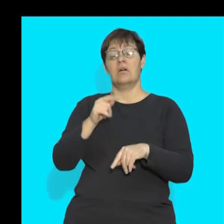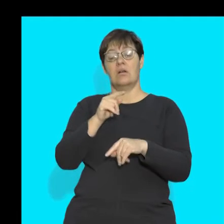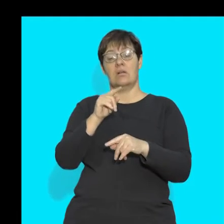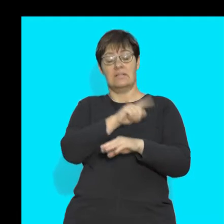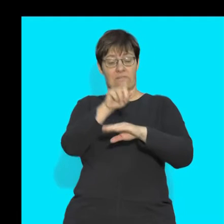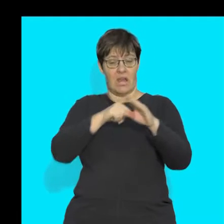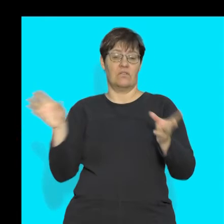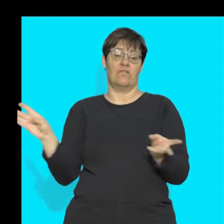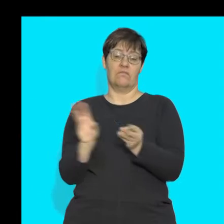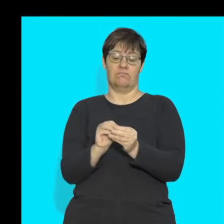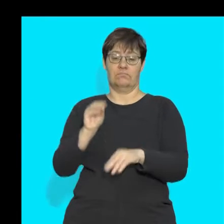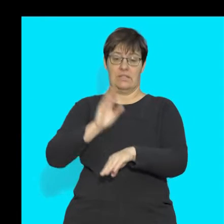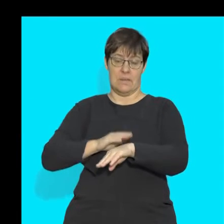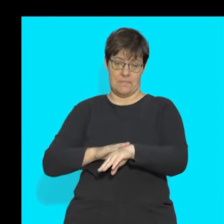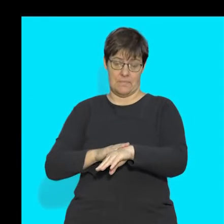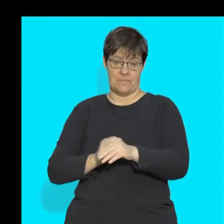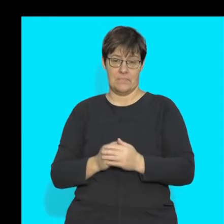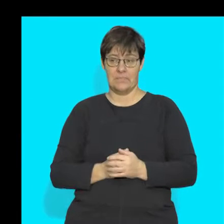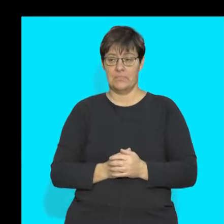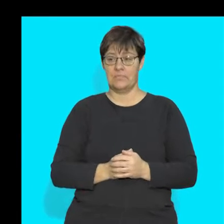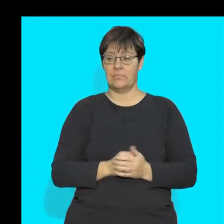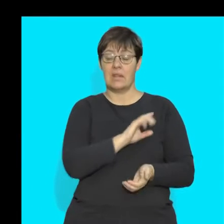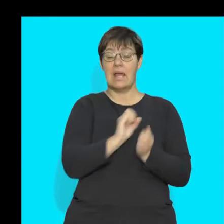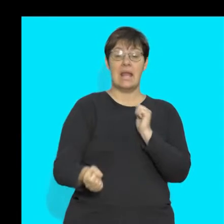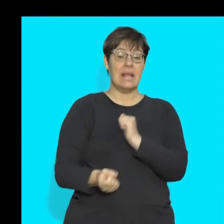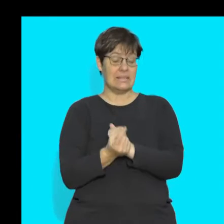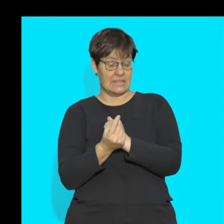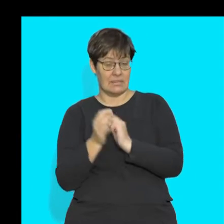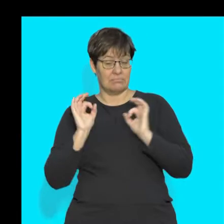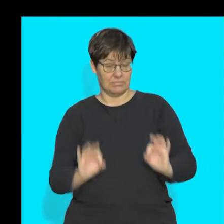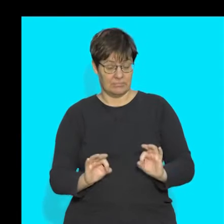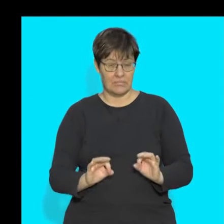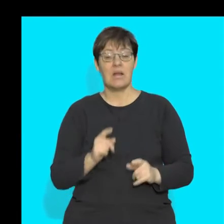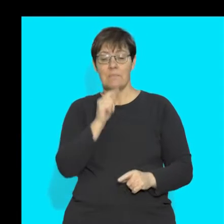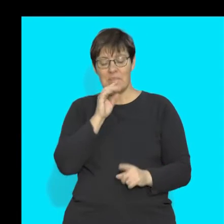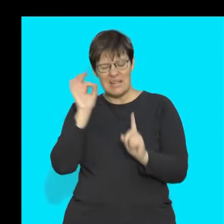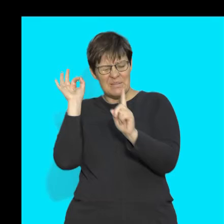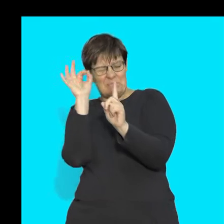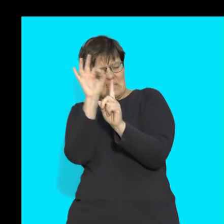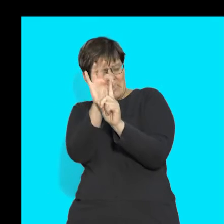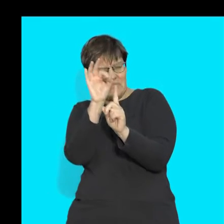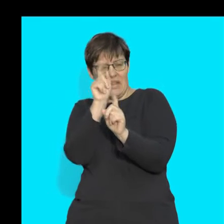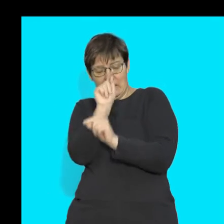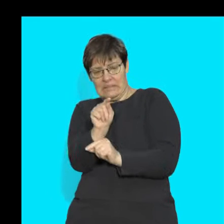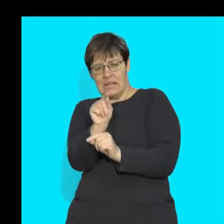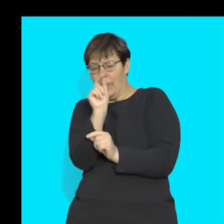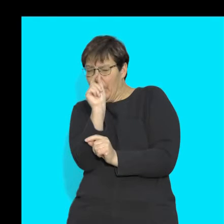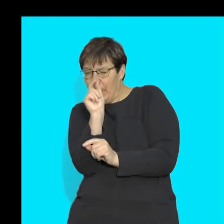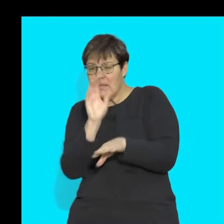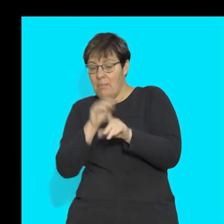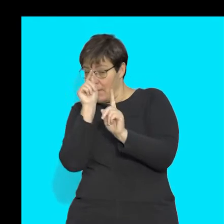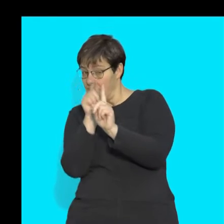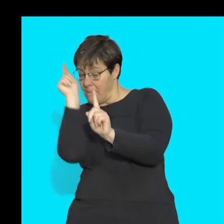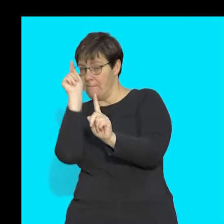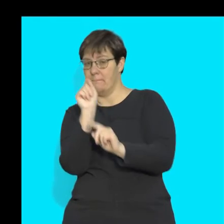time. And instantaneous, again, is at a specific instant, small time